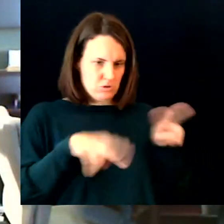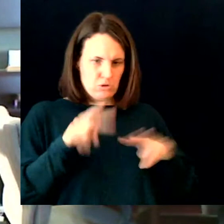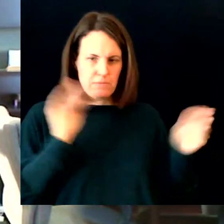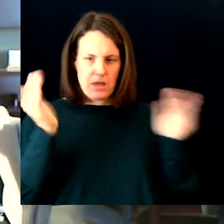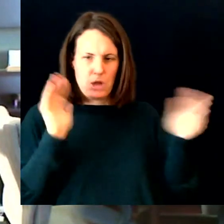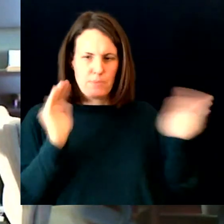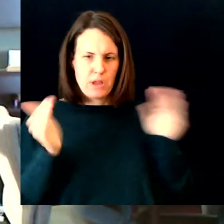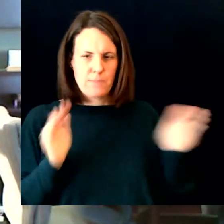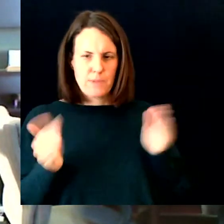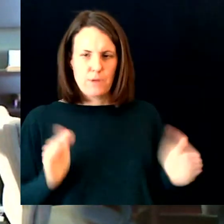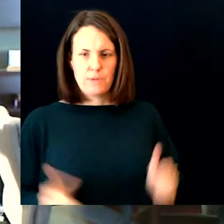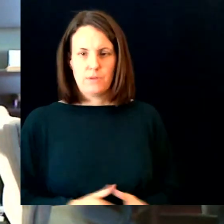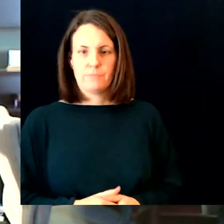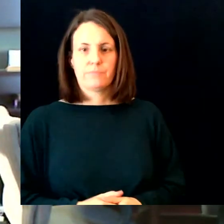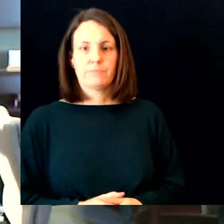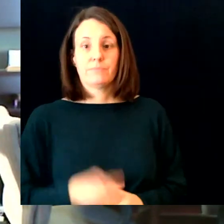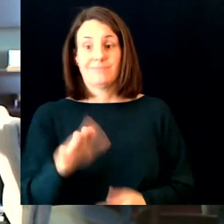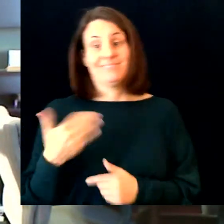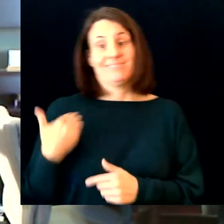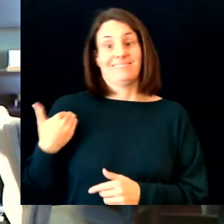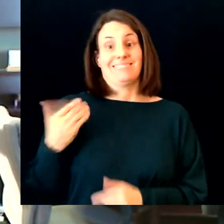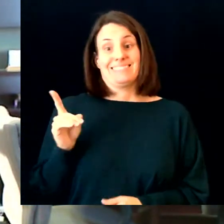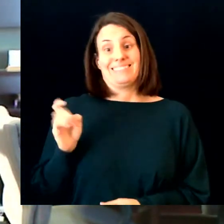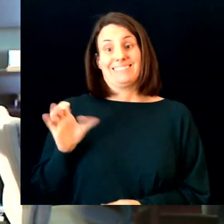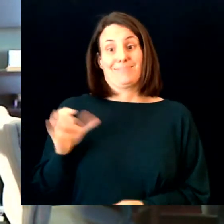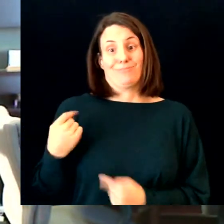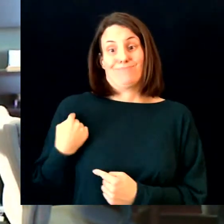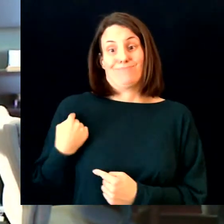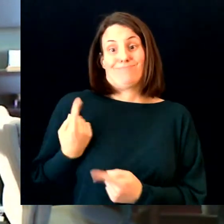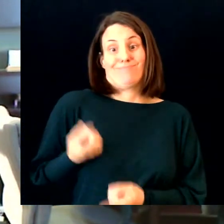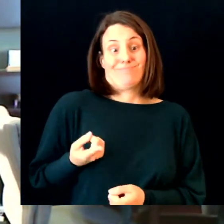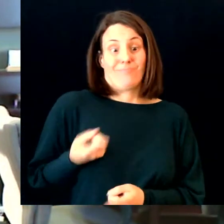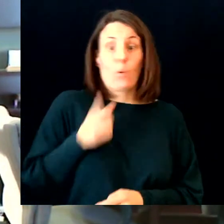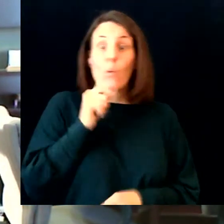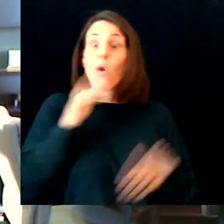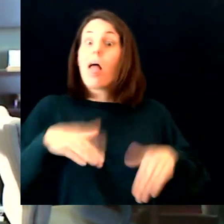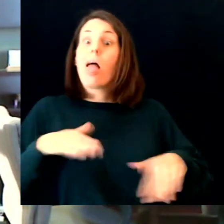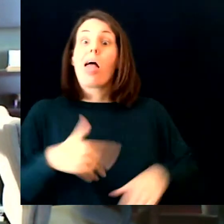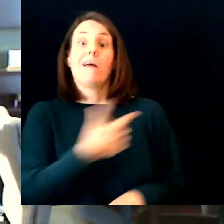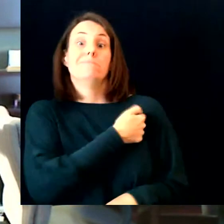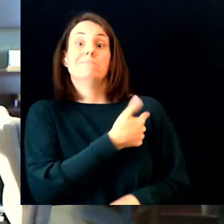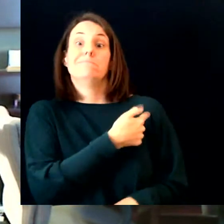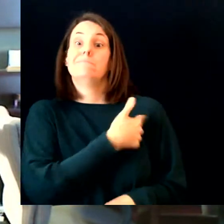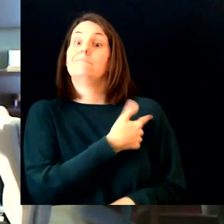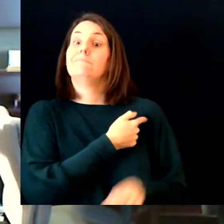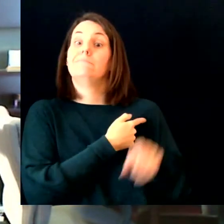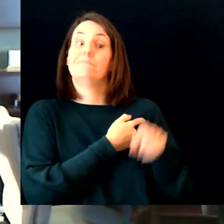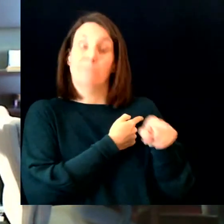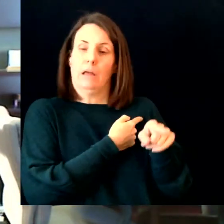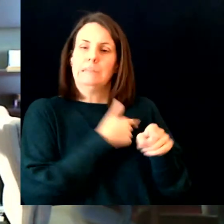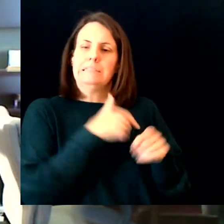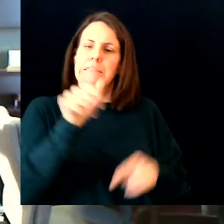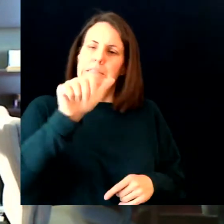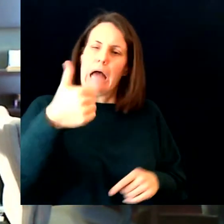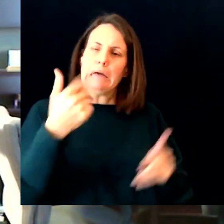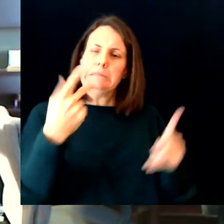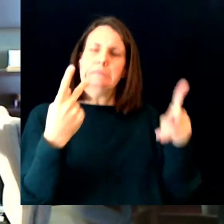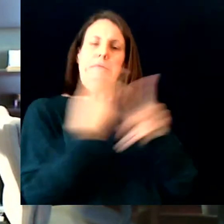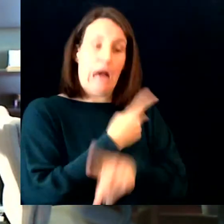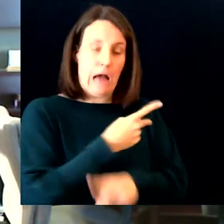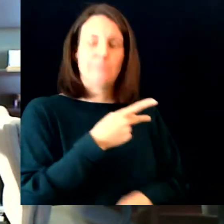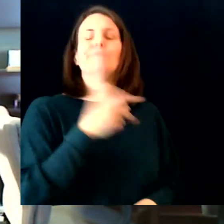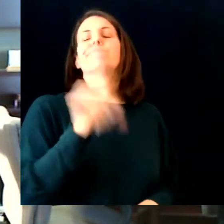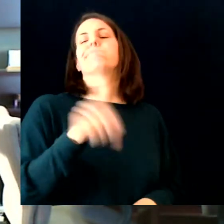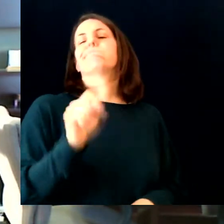who are not vaccinated are 10 times more likely to be, or they are hospitalized, I should say, at a rate that is 10